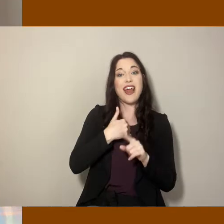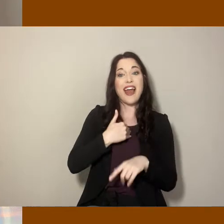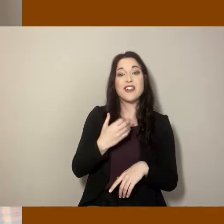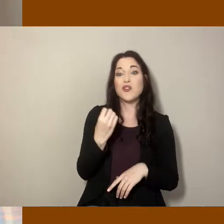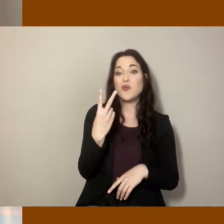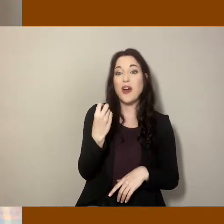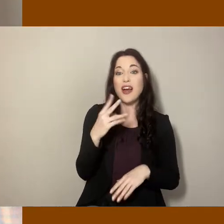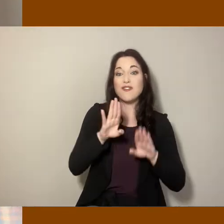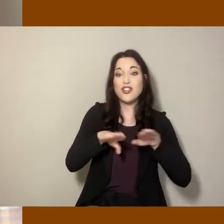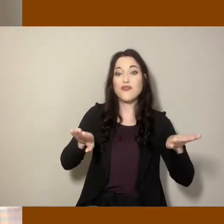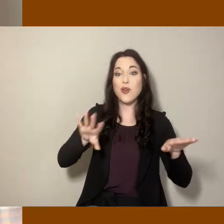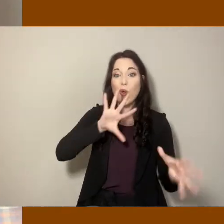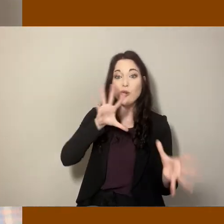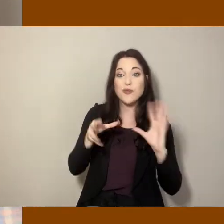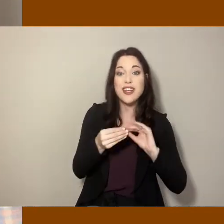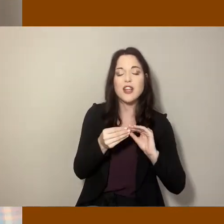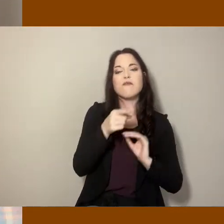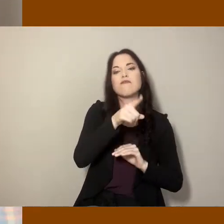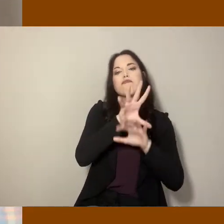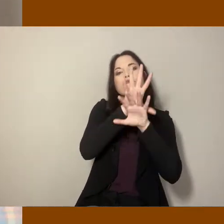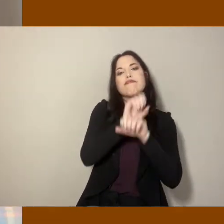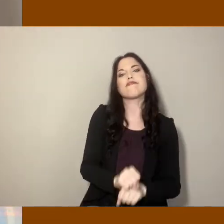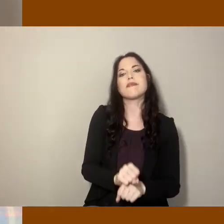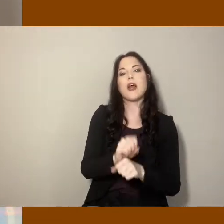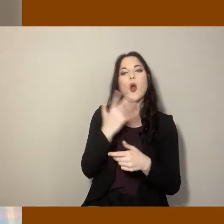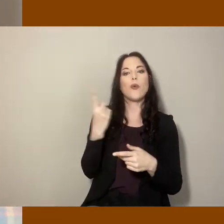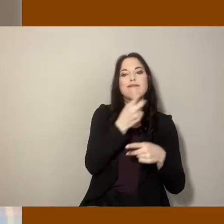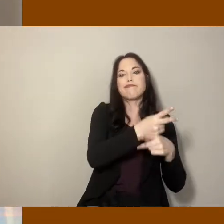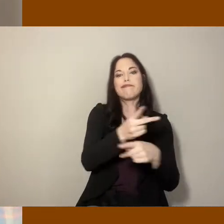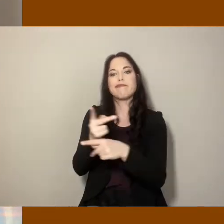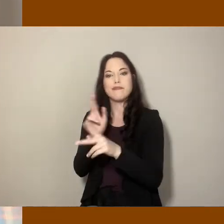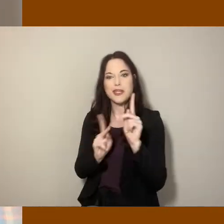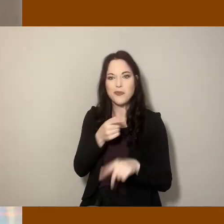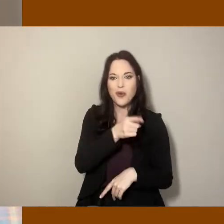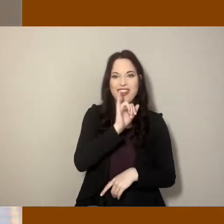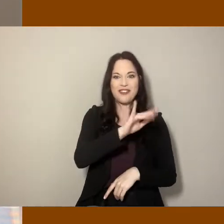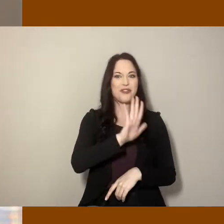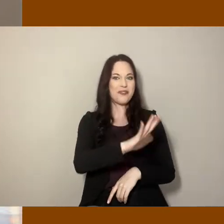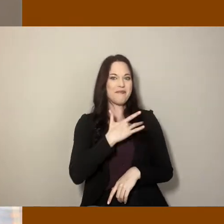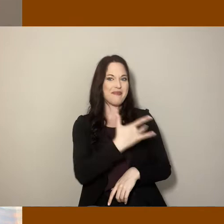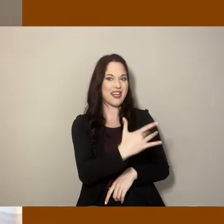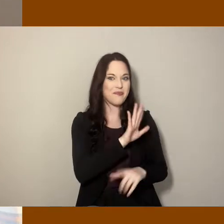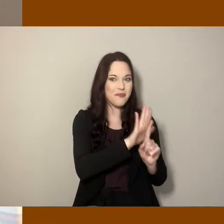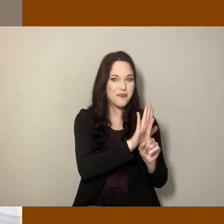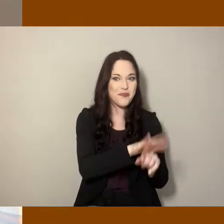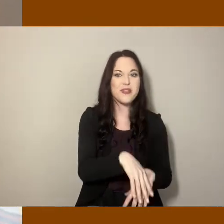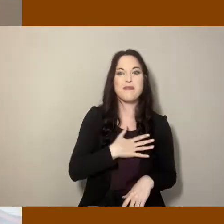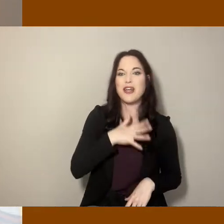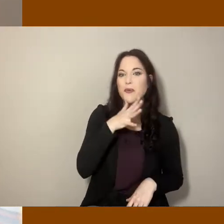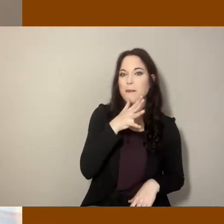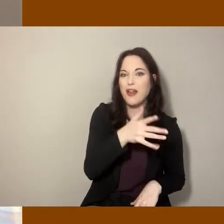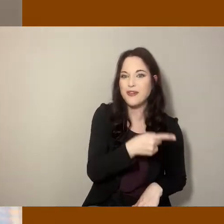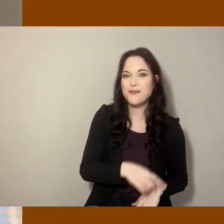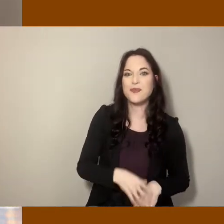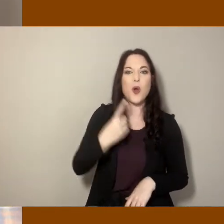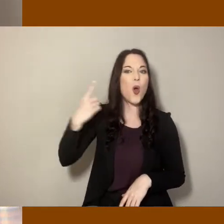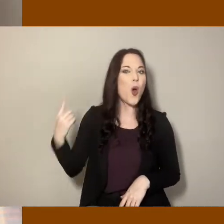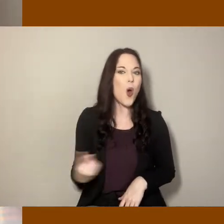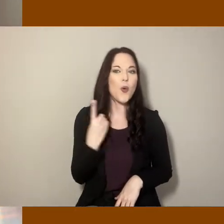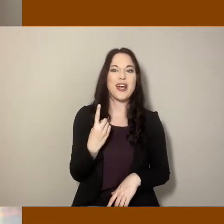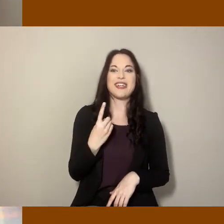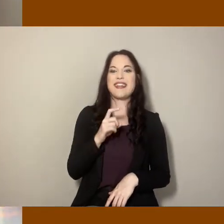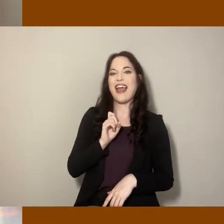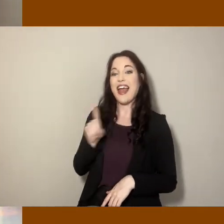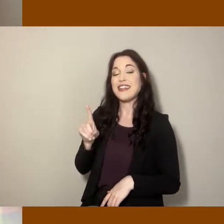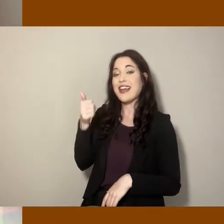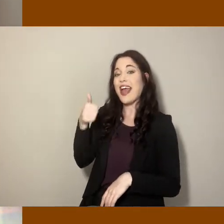and was used to always taking care of folks. So she would always ask